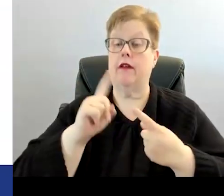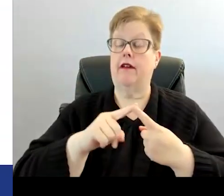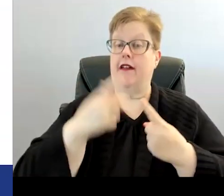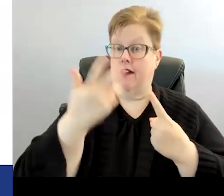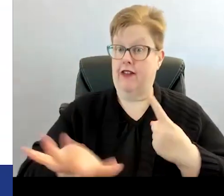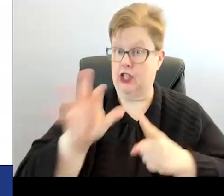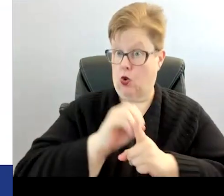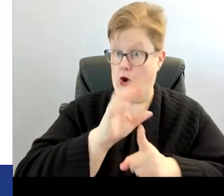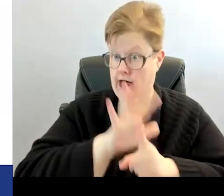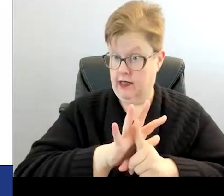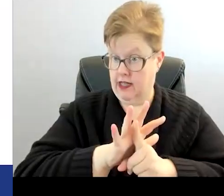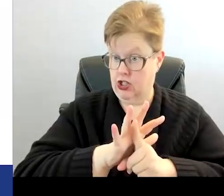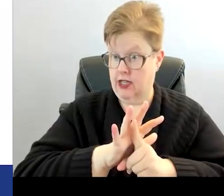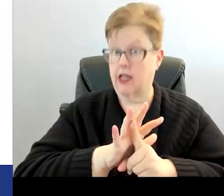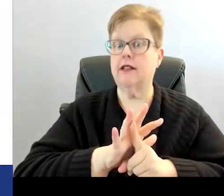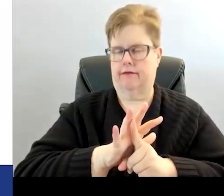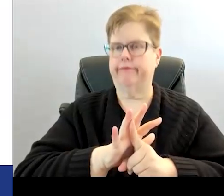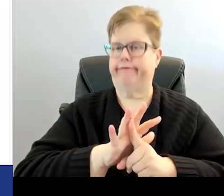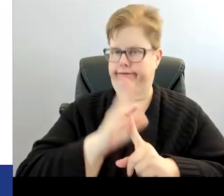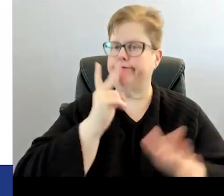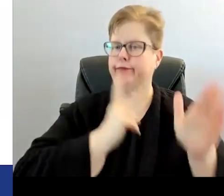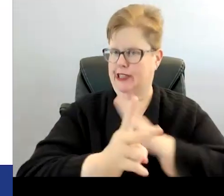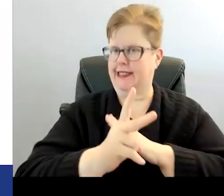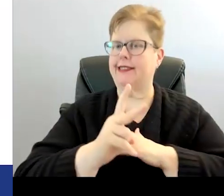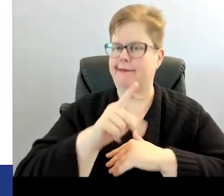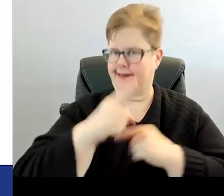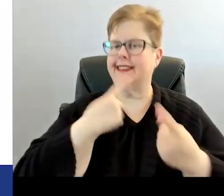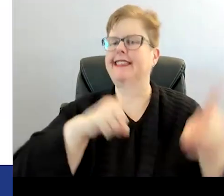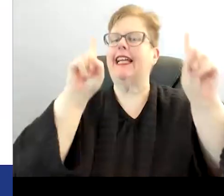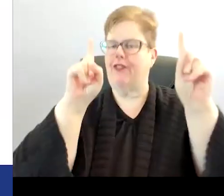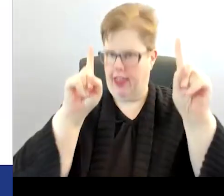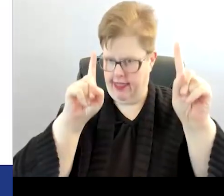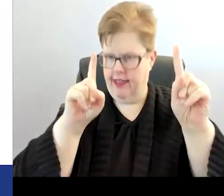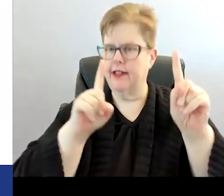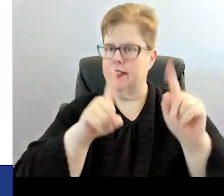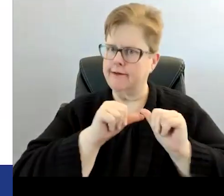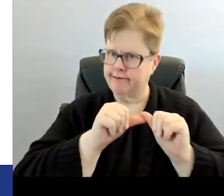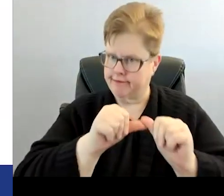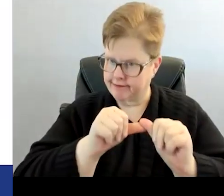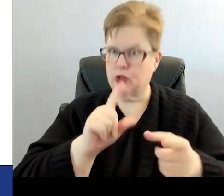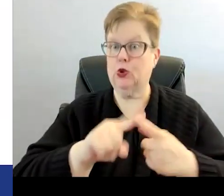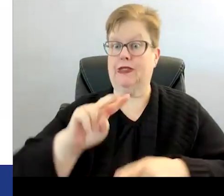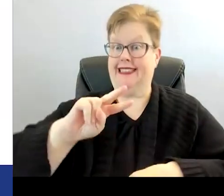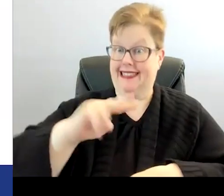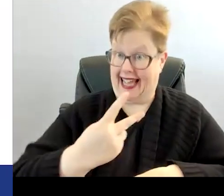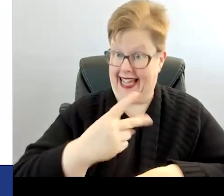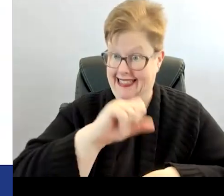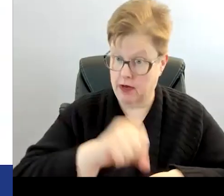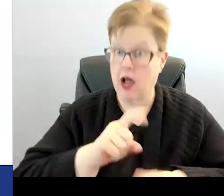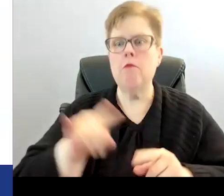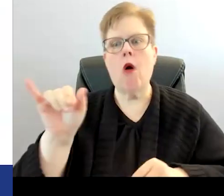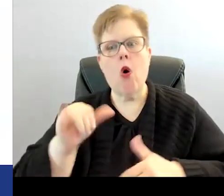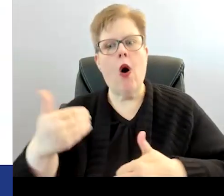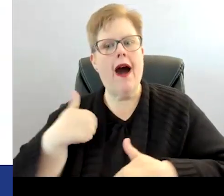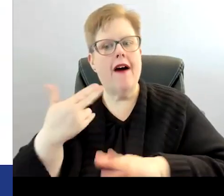orientation is a significant predictor of success. So continuing to your second semester, but also having